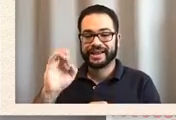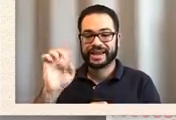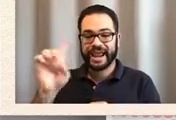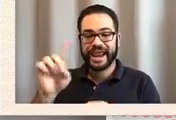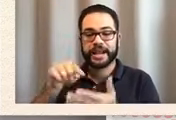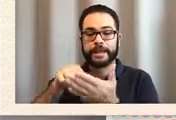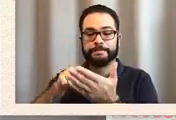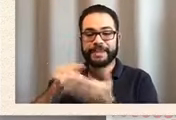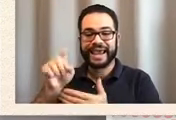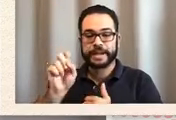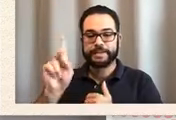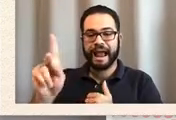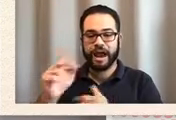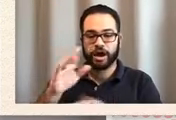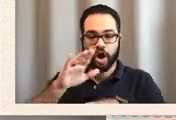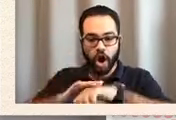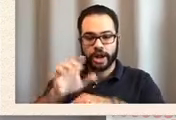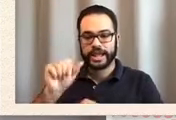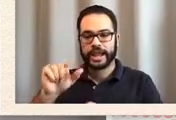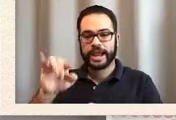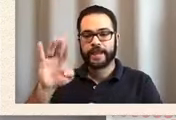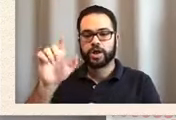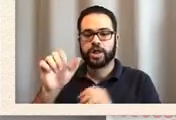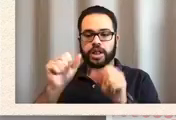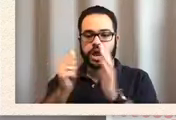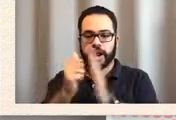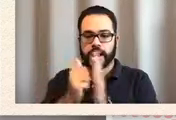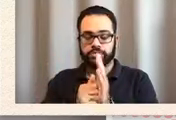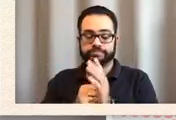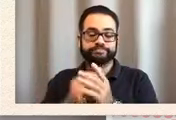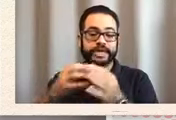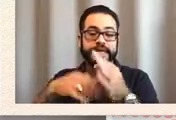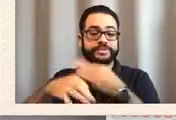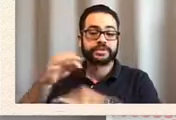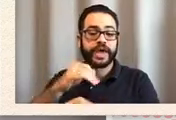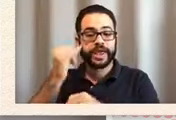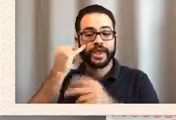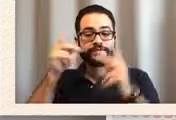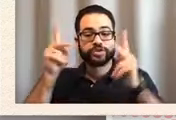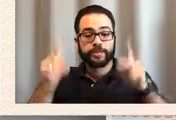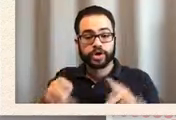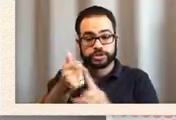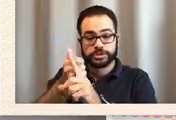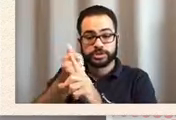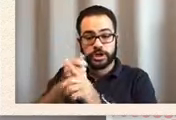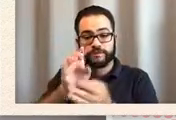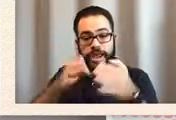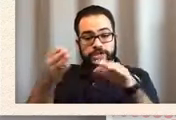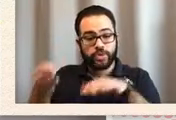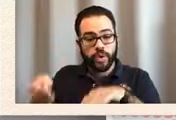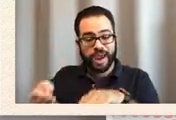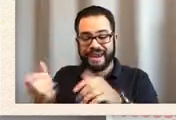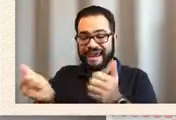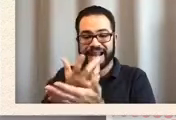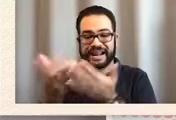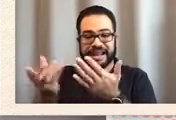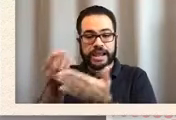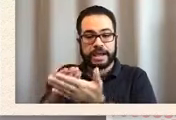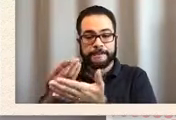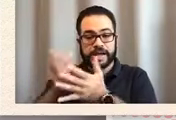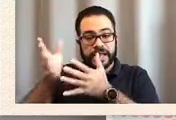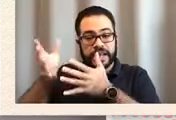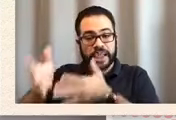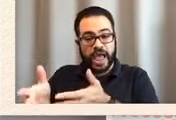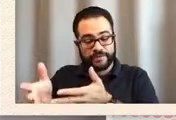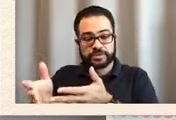account. Instead, if the beneficiary passes away, any money left over after all outstanding